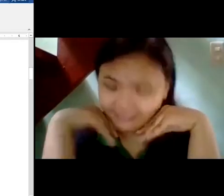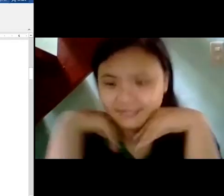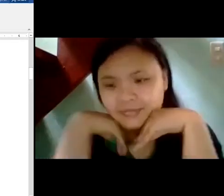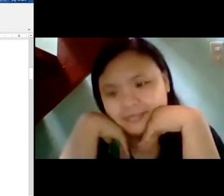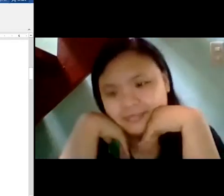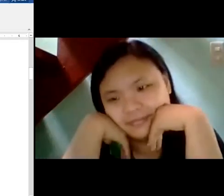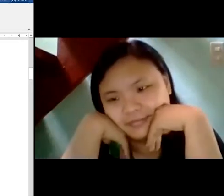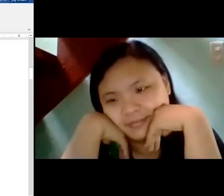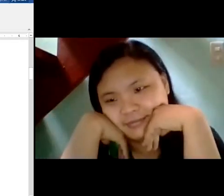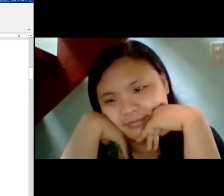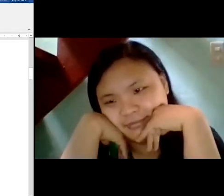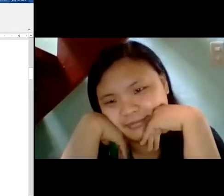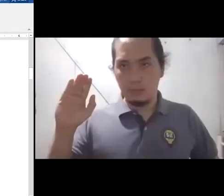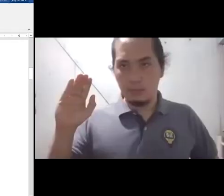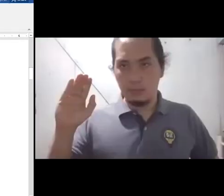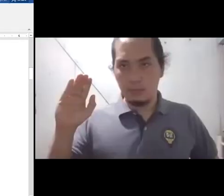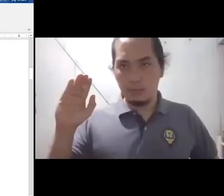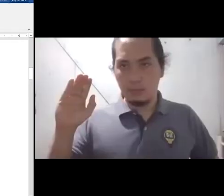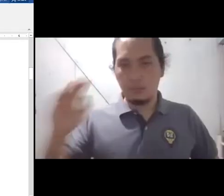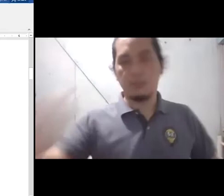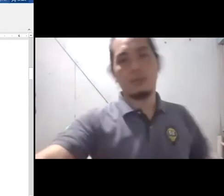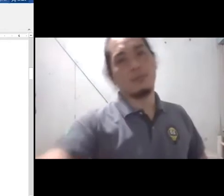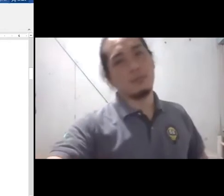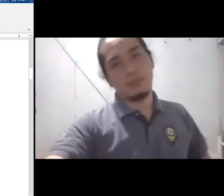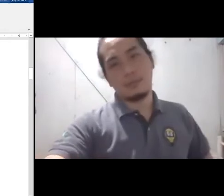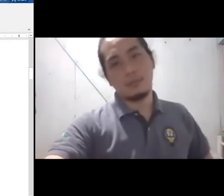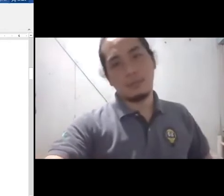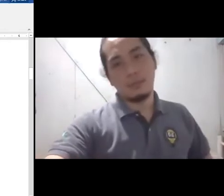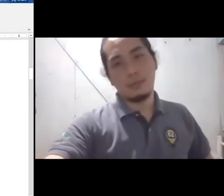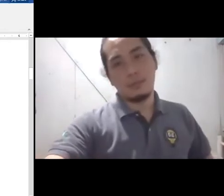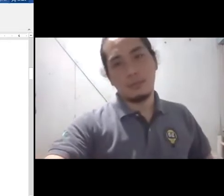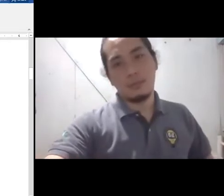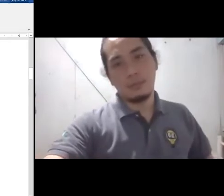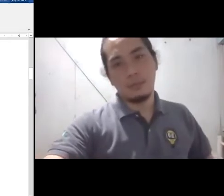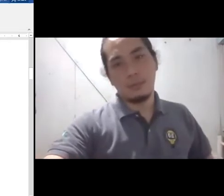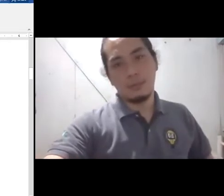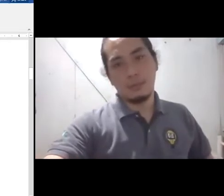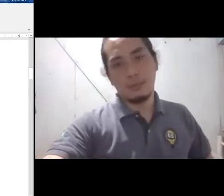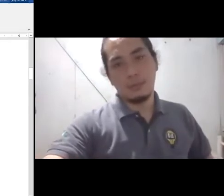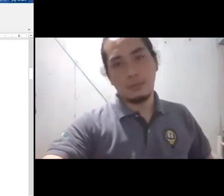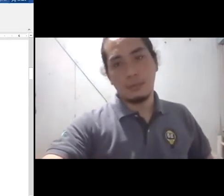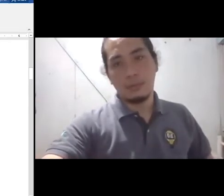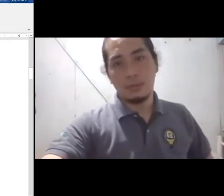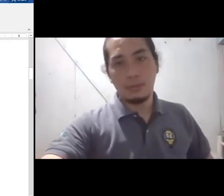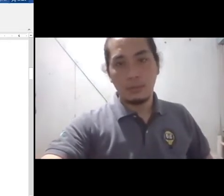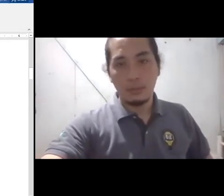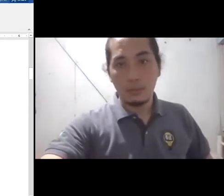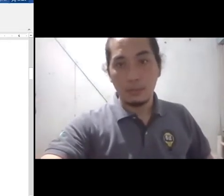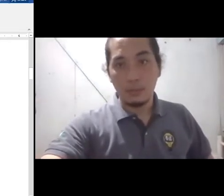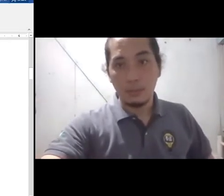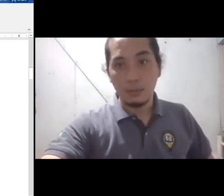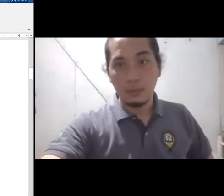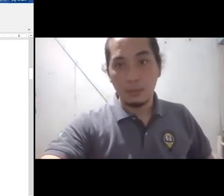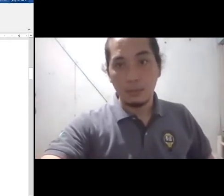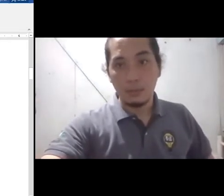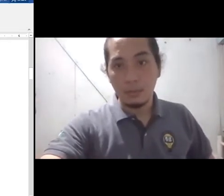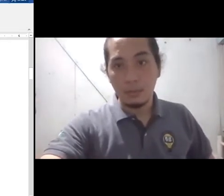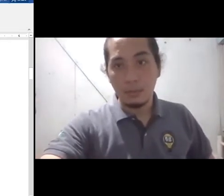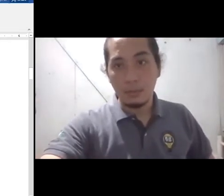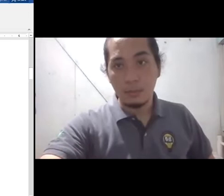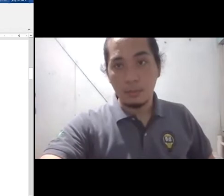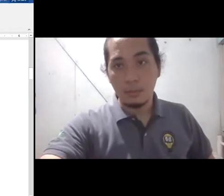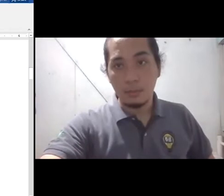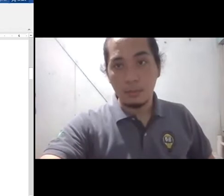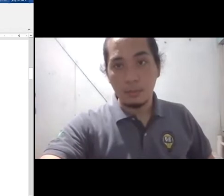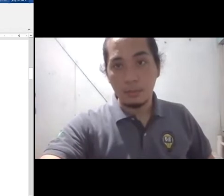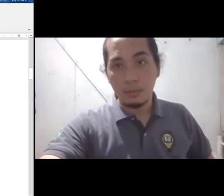teaching teaching the grammar, Right, introducing some vocabulary, whereas the dictionary could